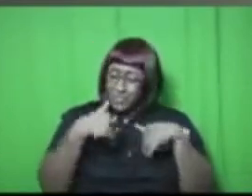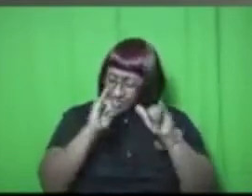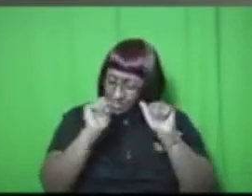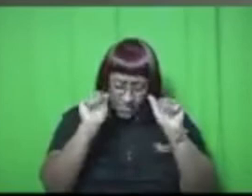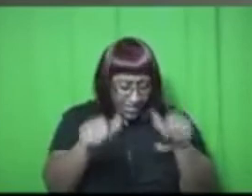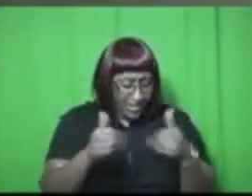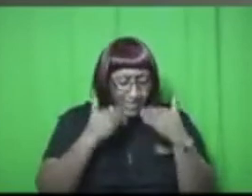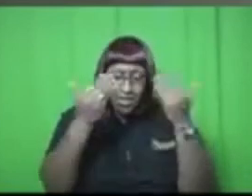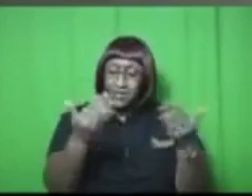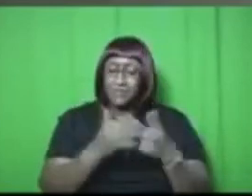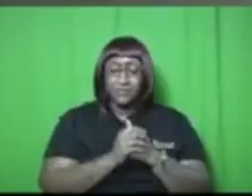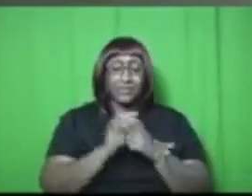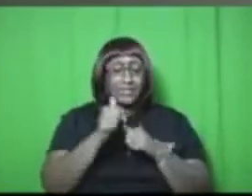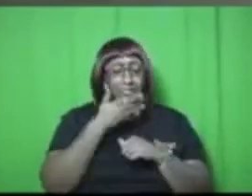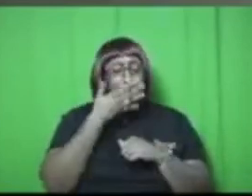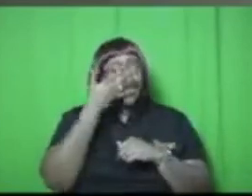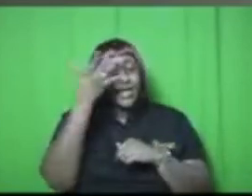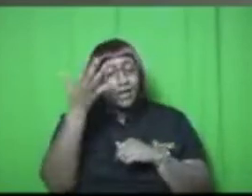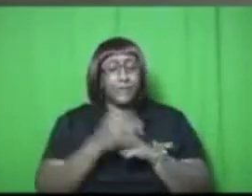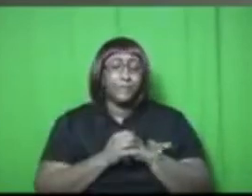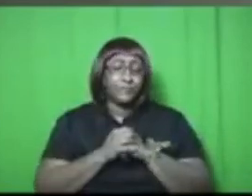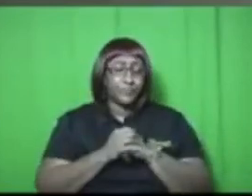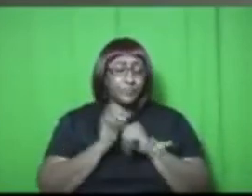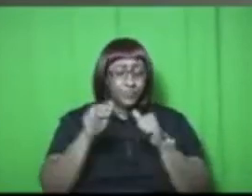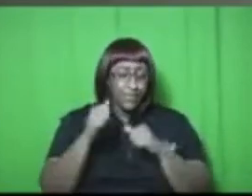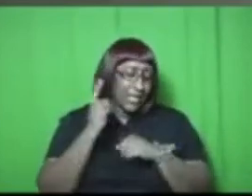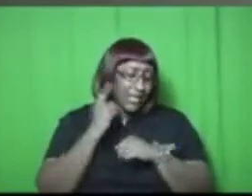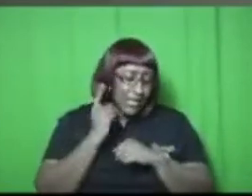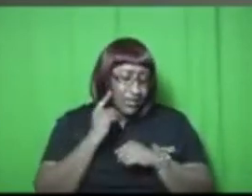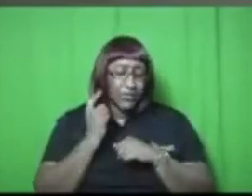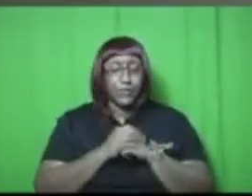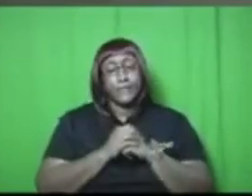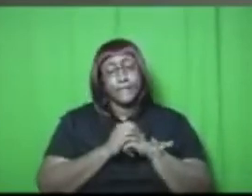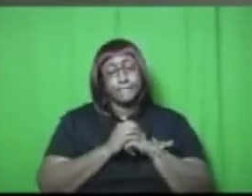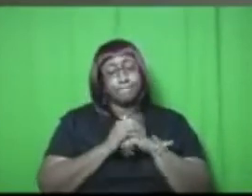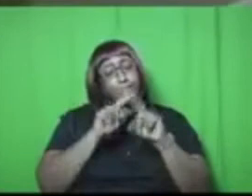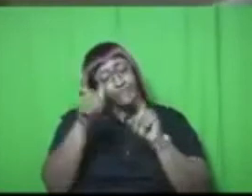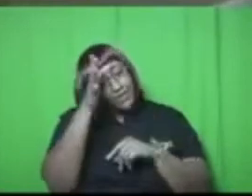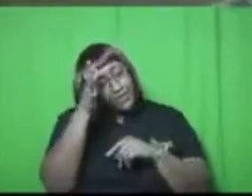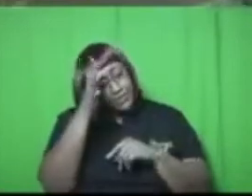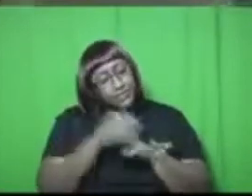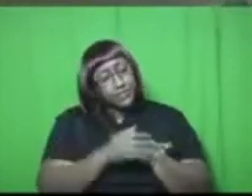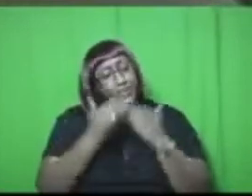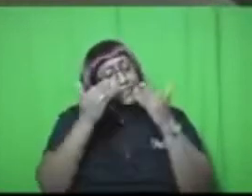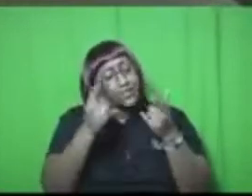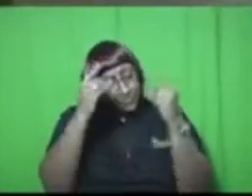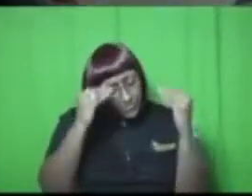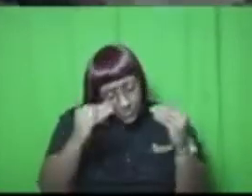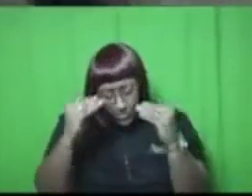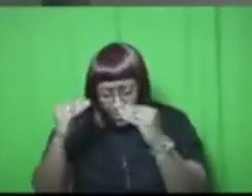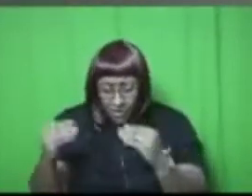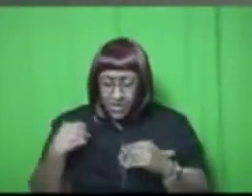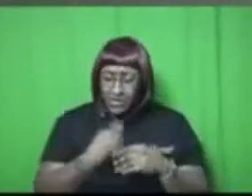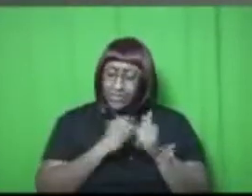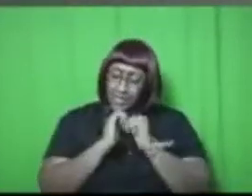Thank you. We can smell. We can hear. But Father, thank you that you taught us how